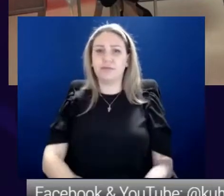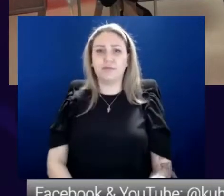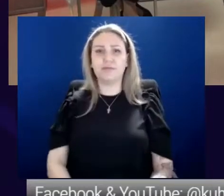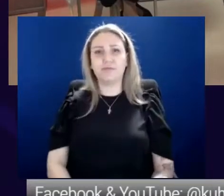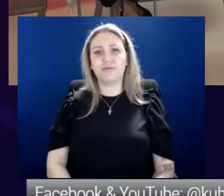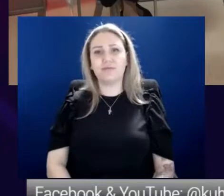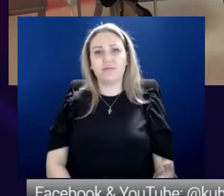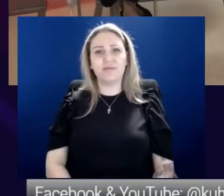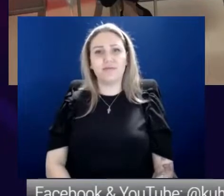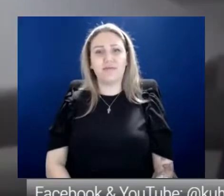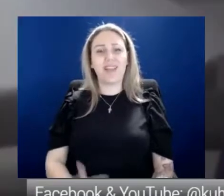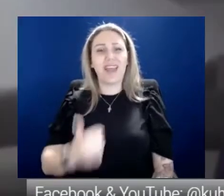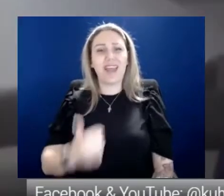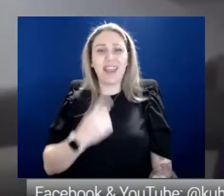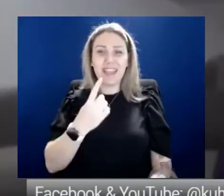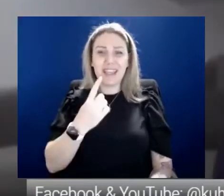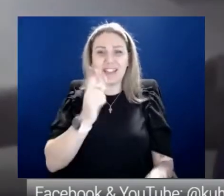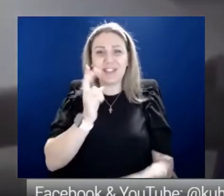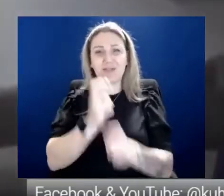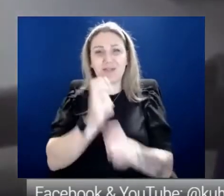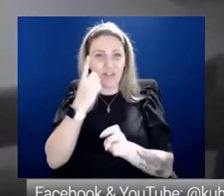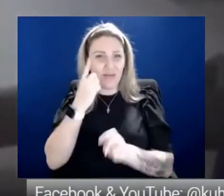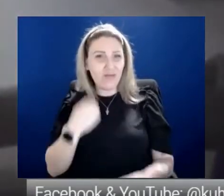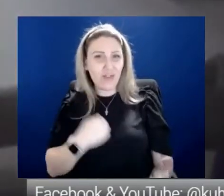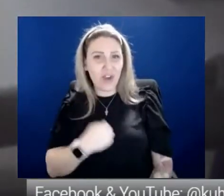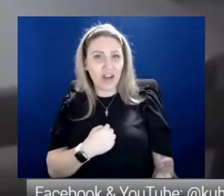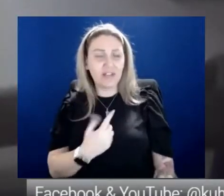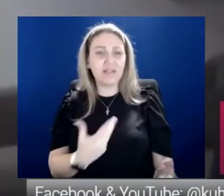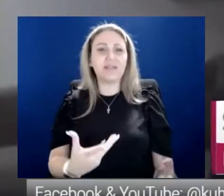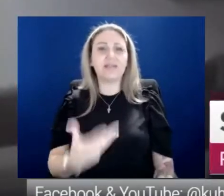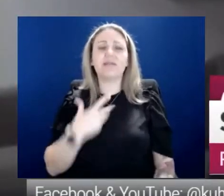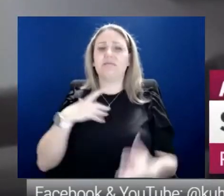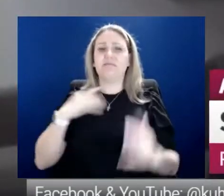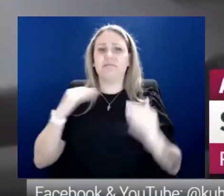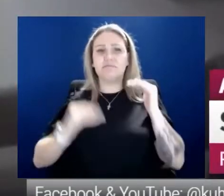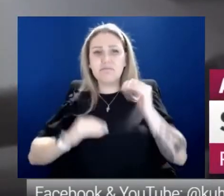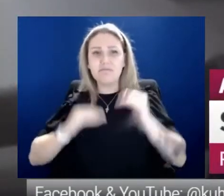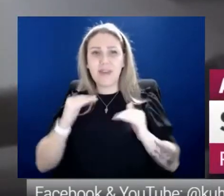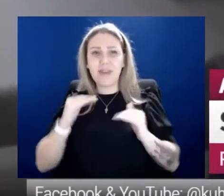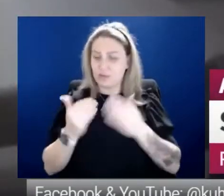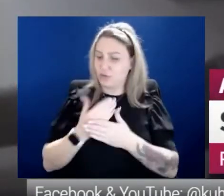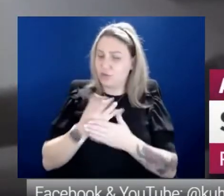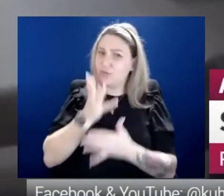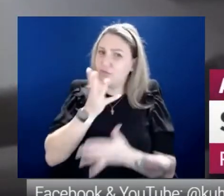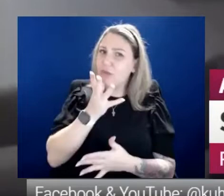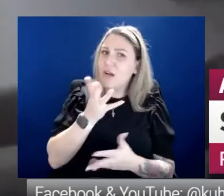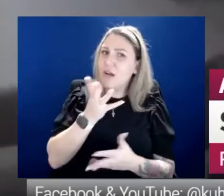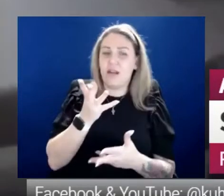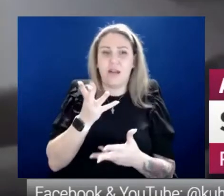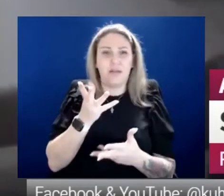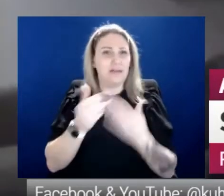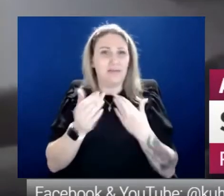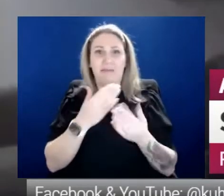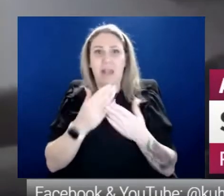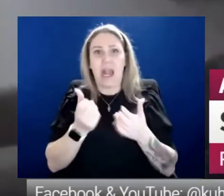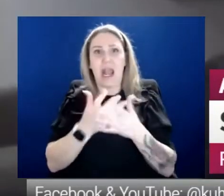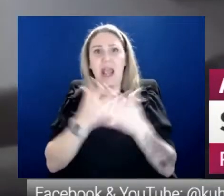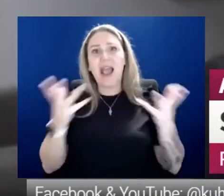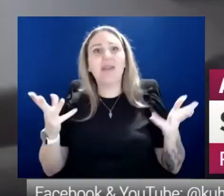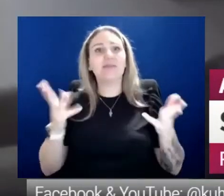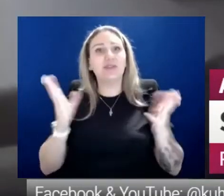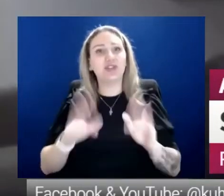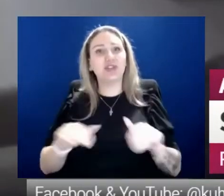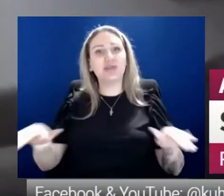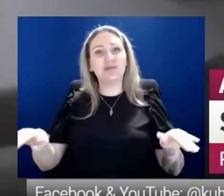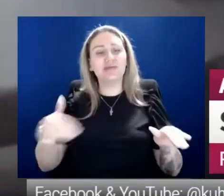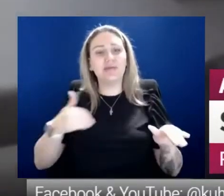You know, I think it's hard for us to balance being a new mom, regardless of how many children you have and regardless of how you're feeding